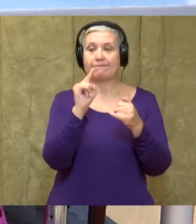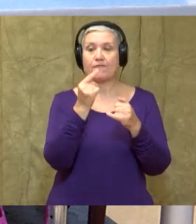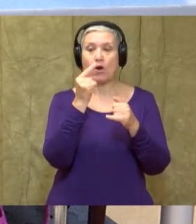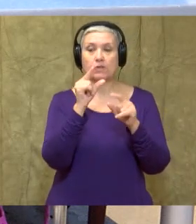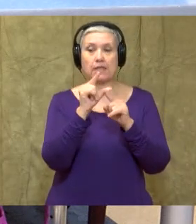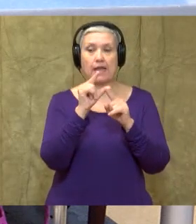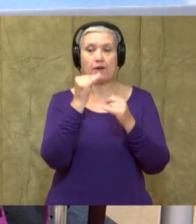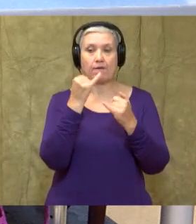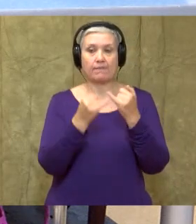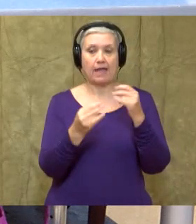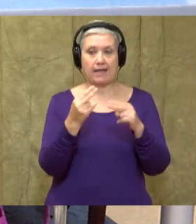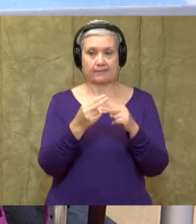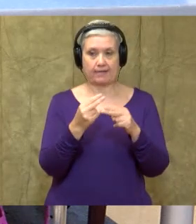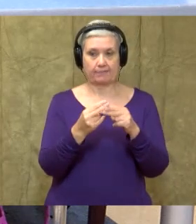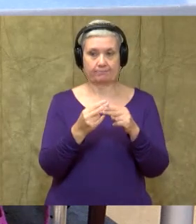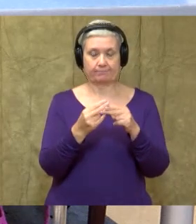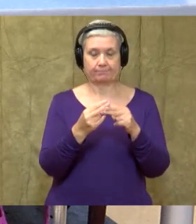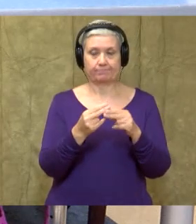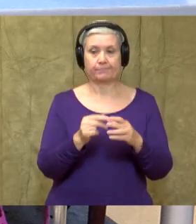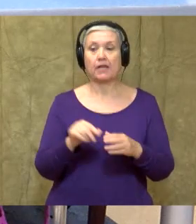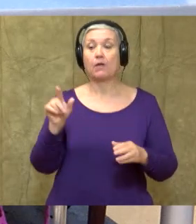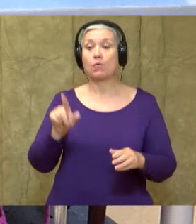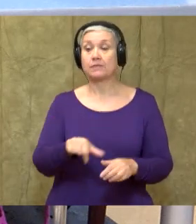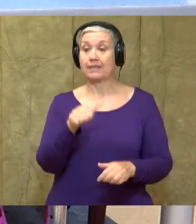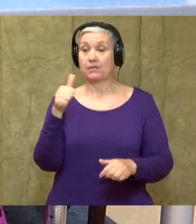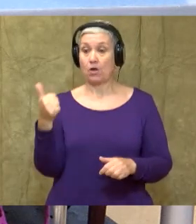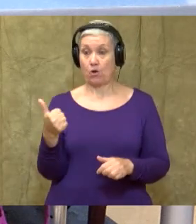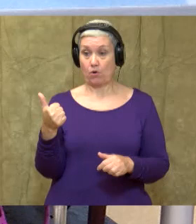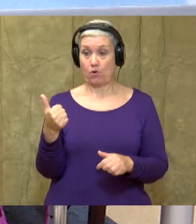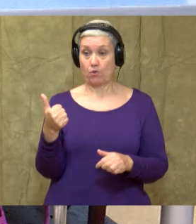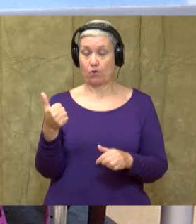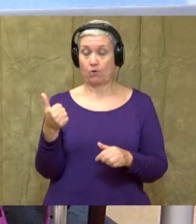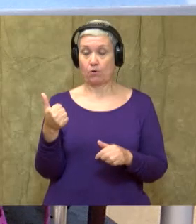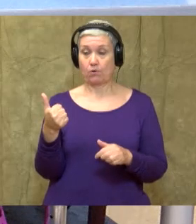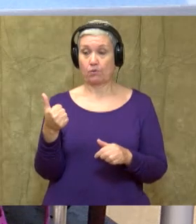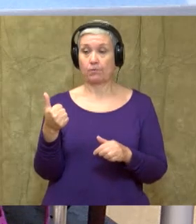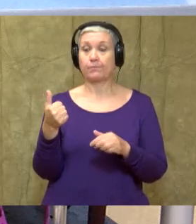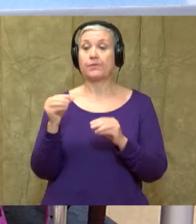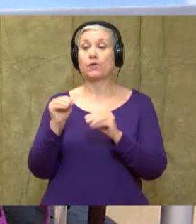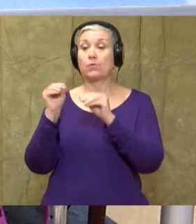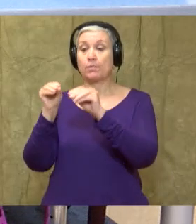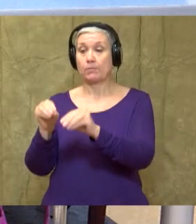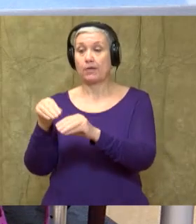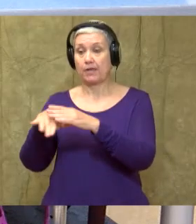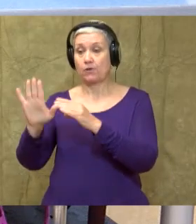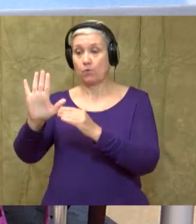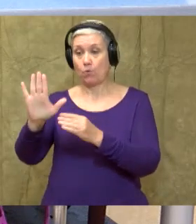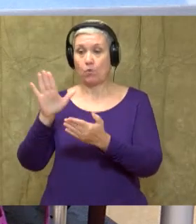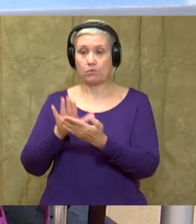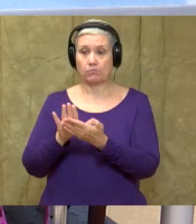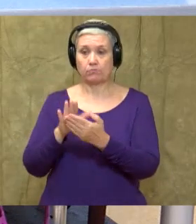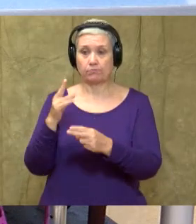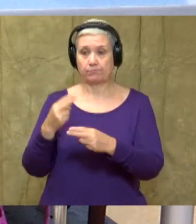last name. Where it says other, go ahead and enter your school name.